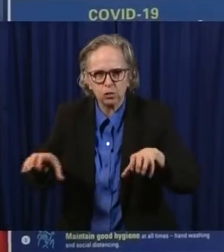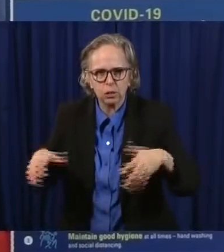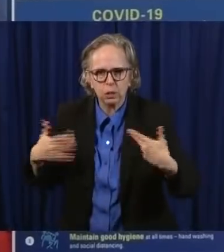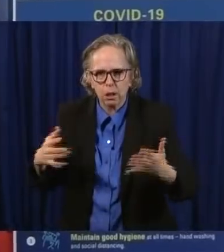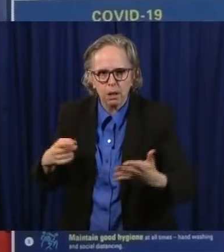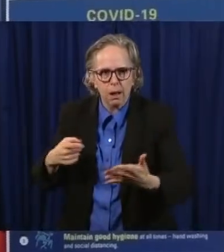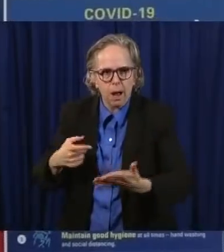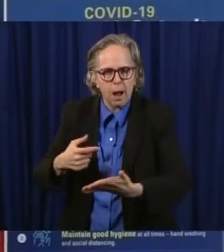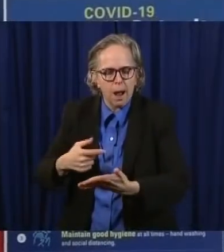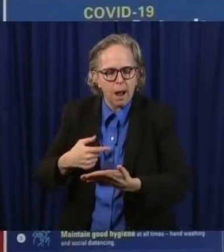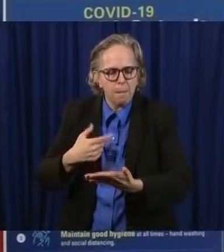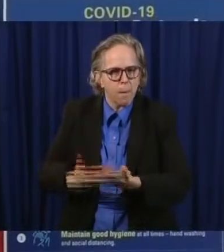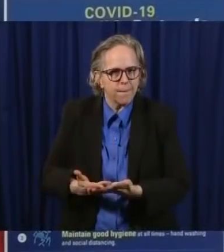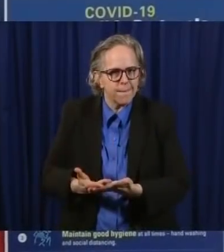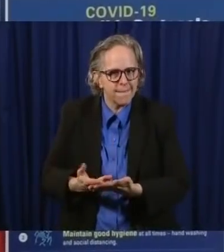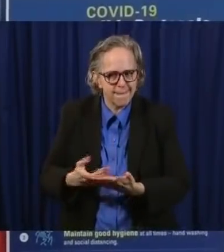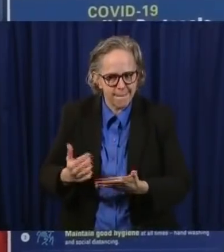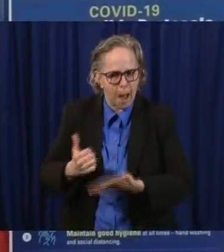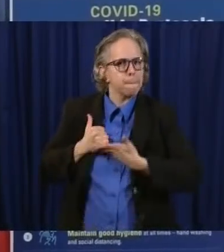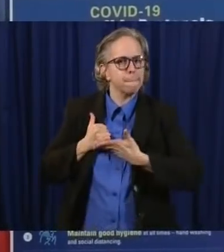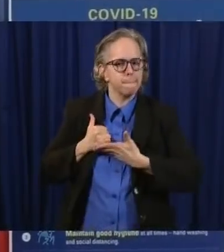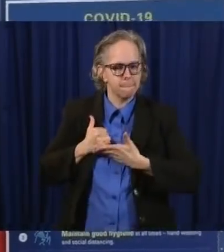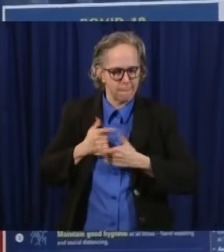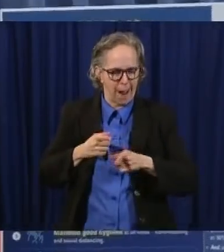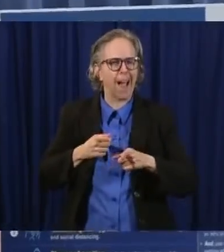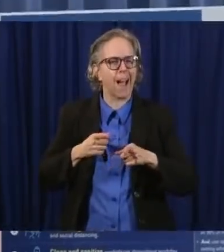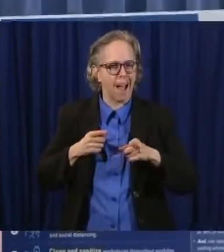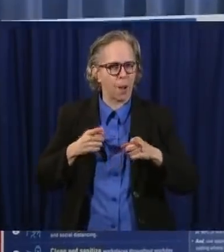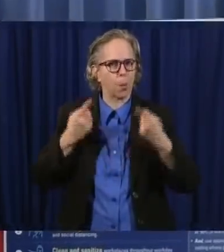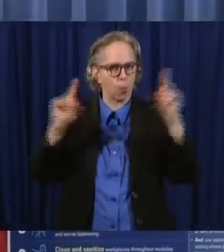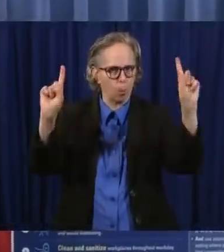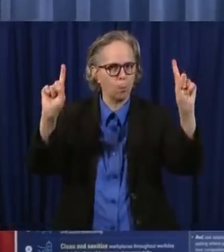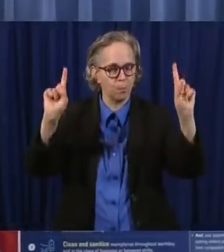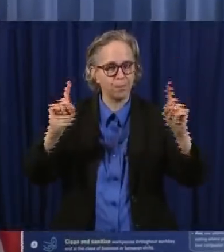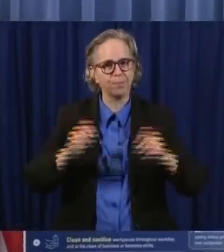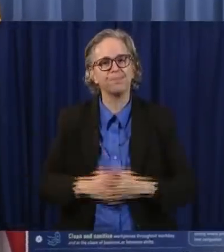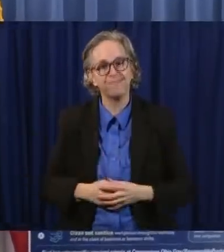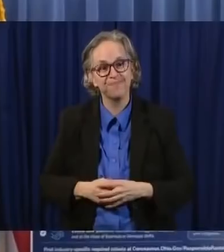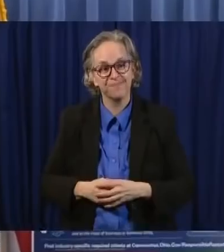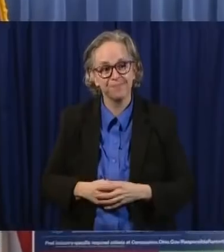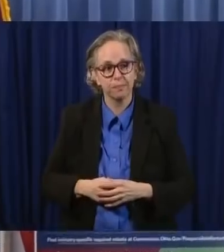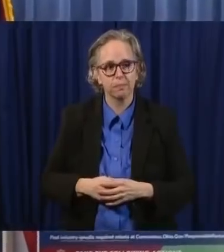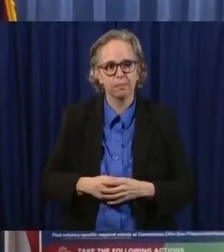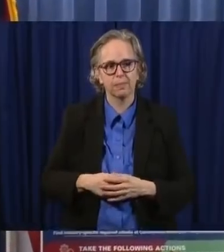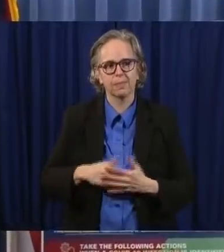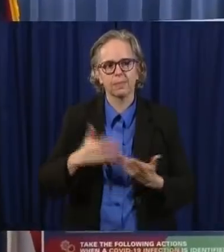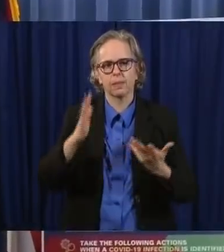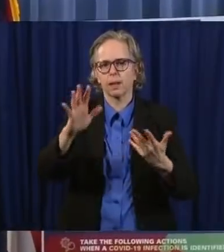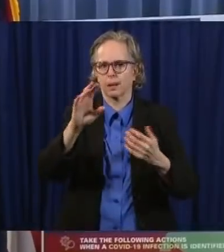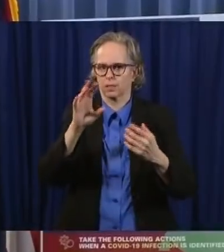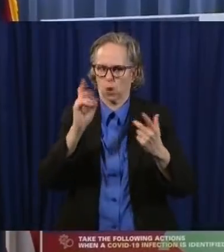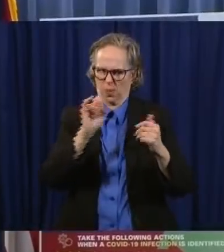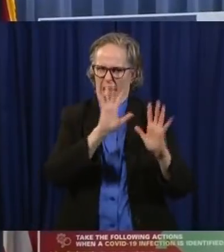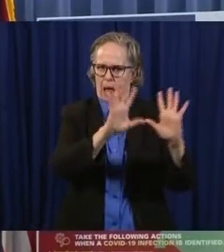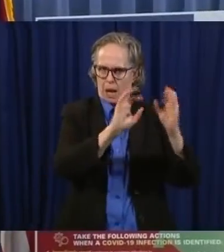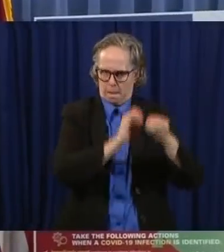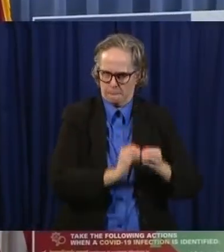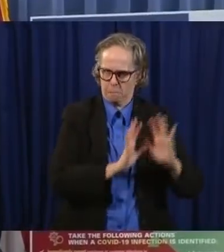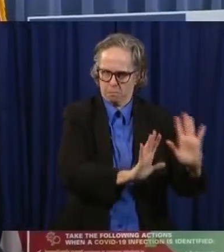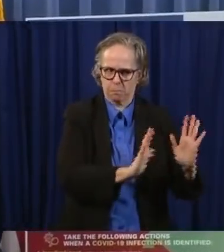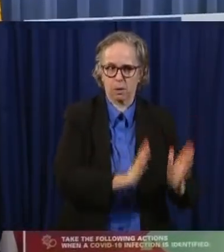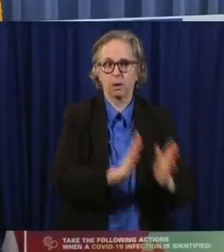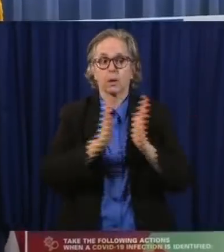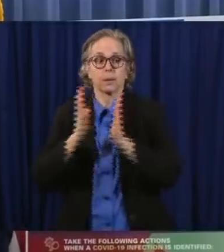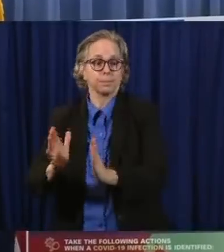important. Let me share with you something else. And remember, I've talked about May as